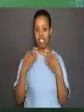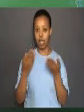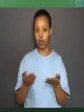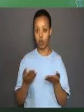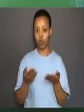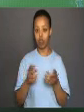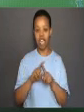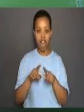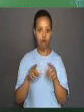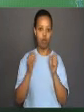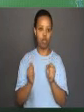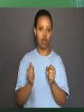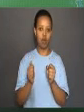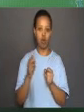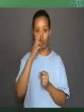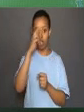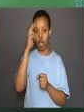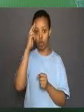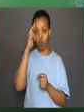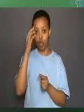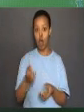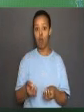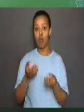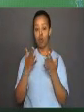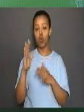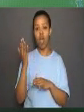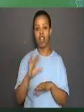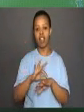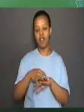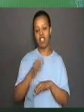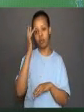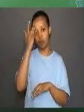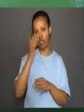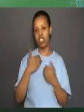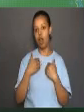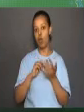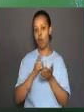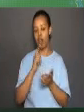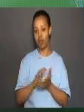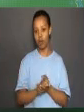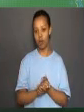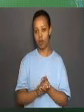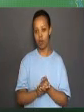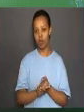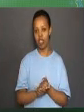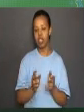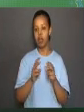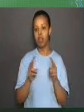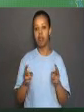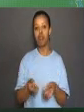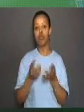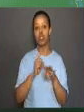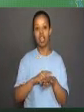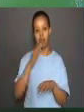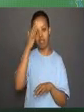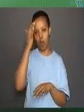may vary, since there are many infectious diseases. Some common examples